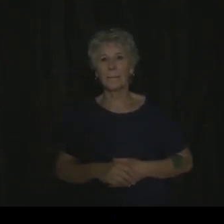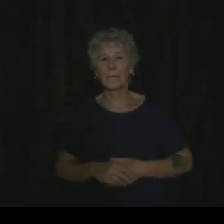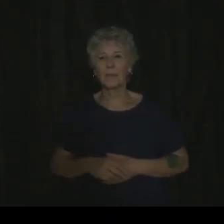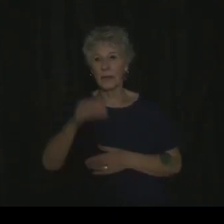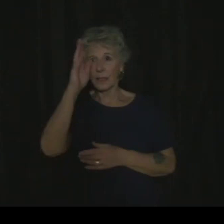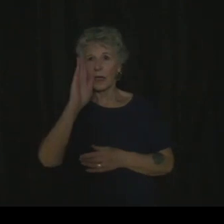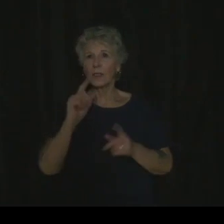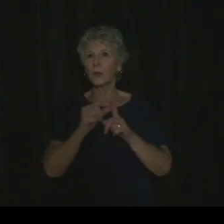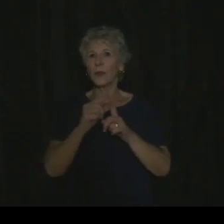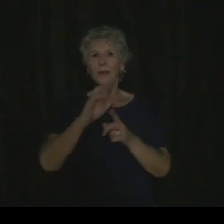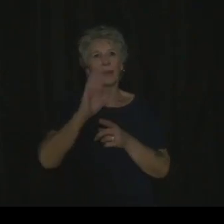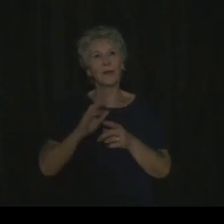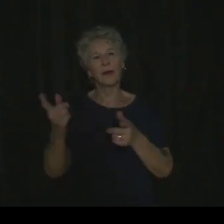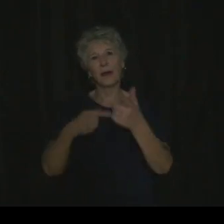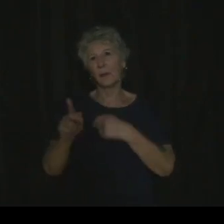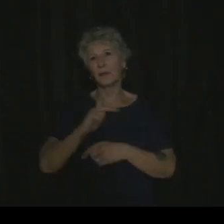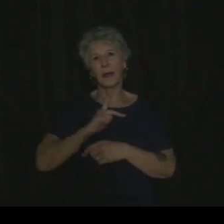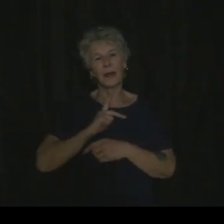God's word never returns void.